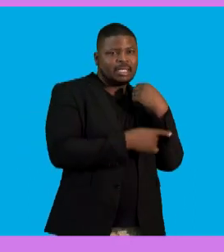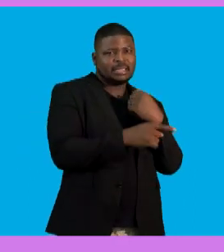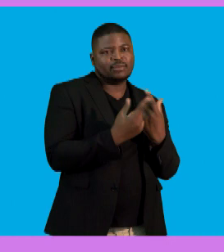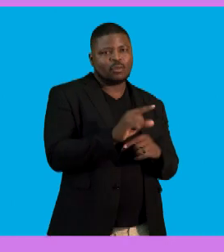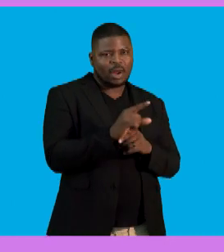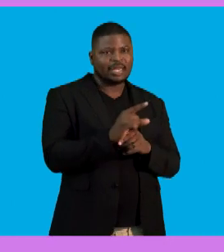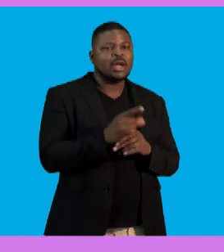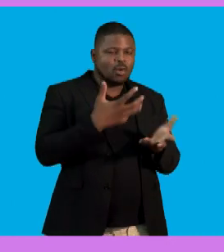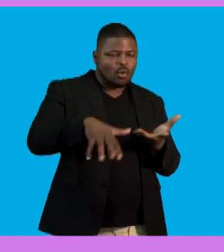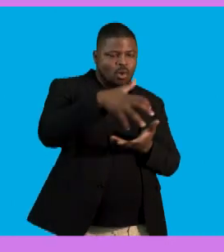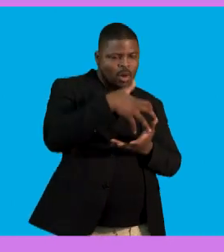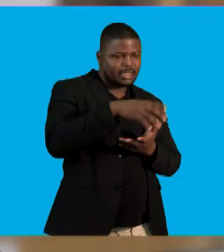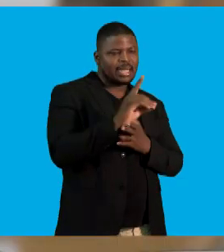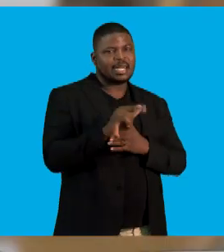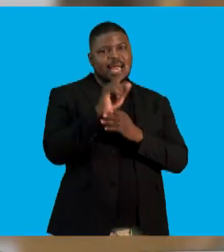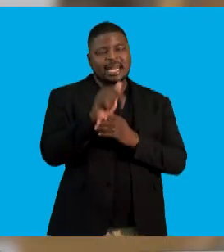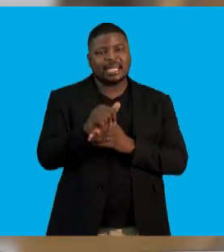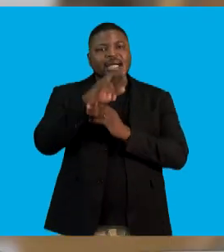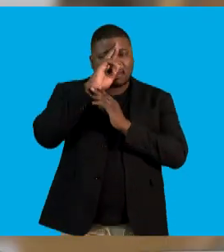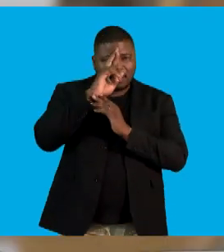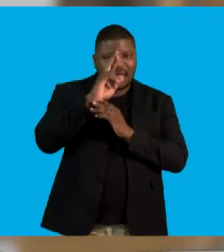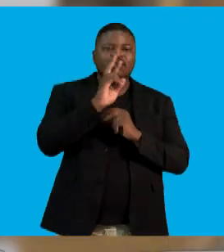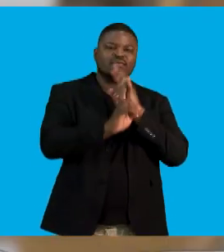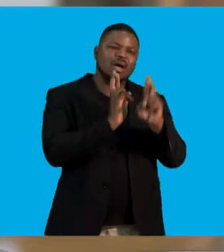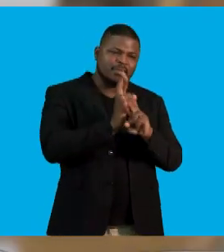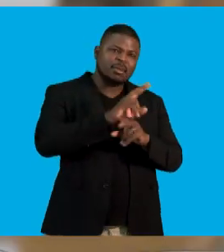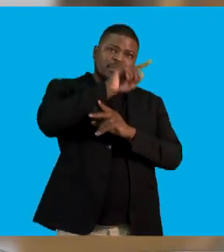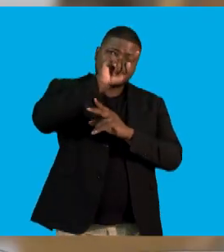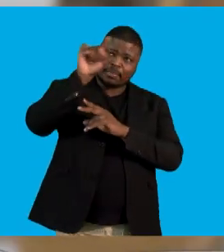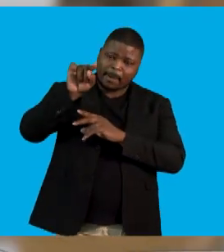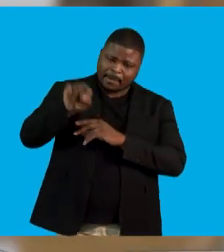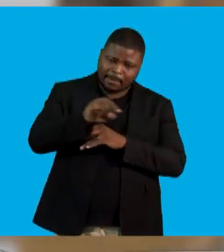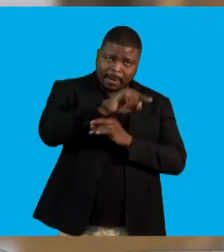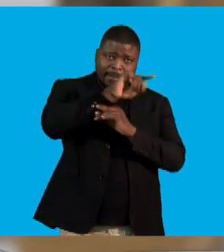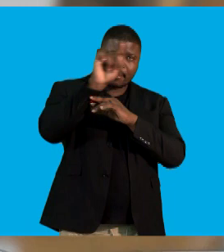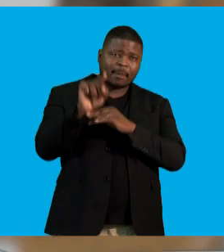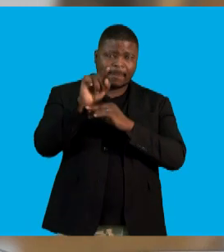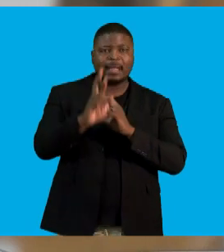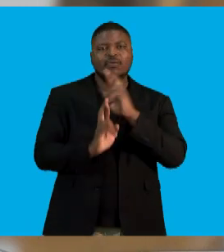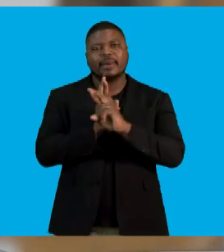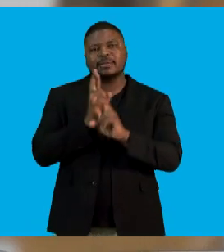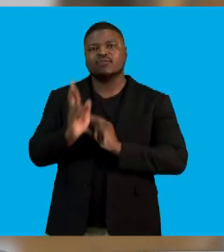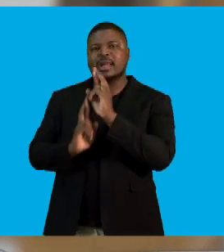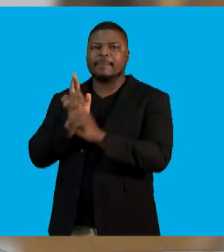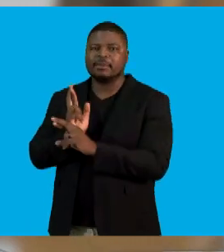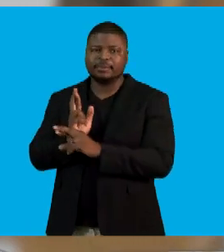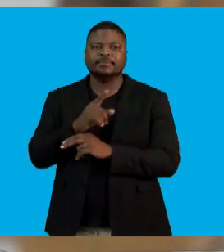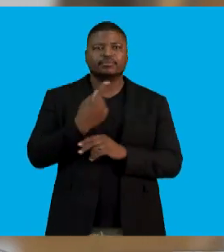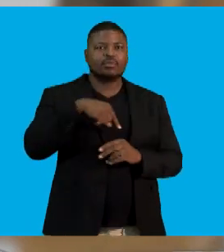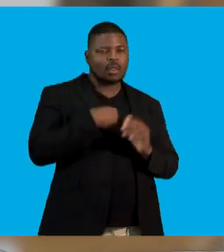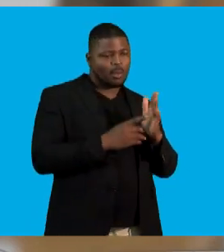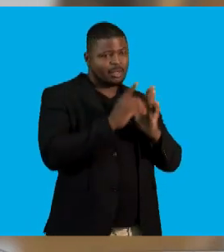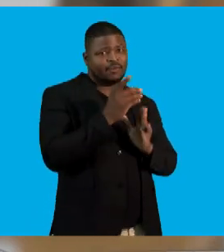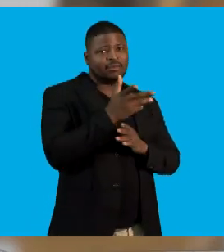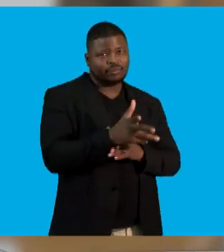the cycle will repeat itself if need be. And that's just about how things will develop as my lesson goes along. I'm going to start